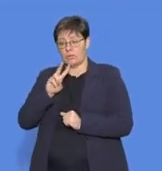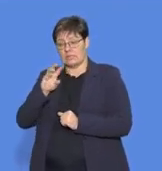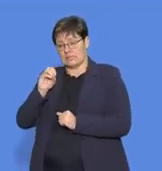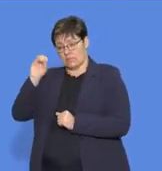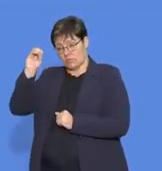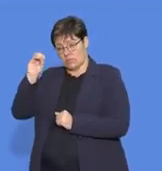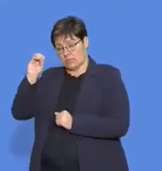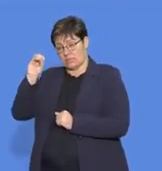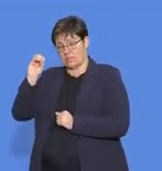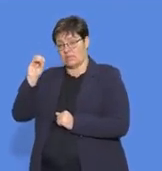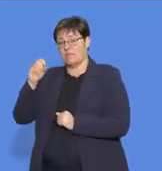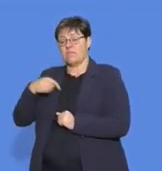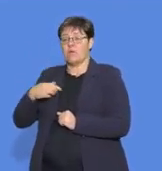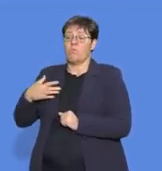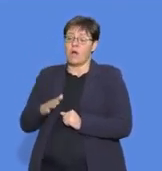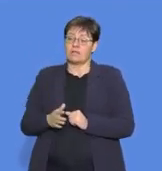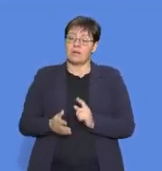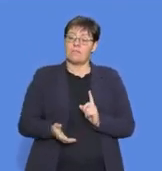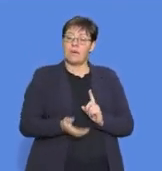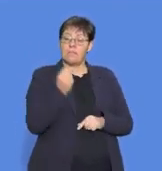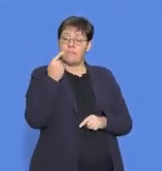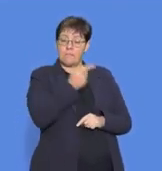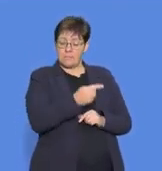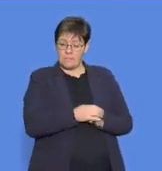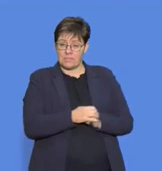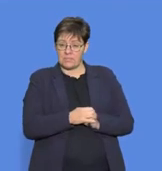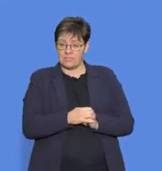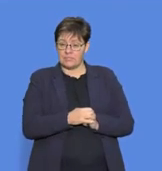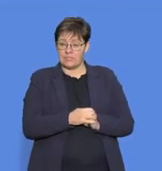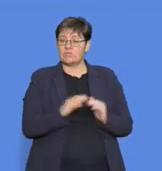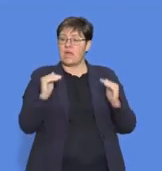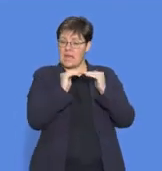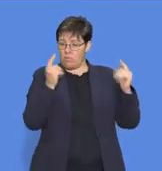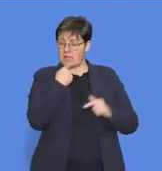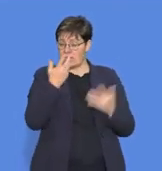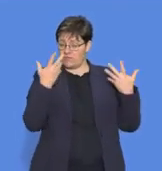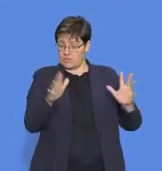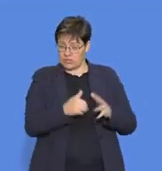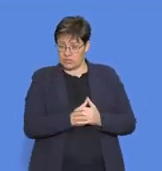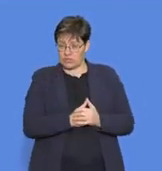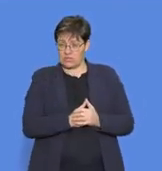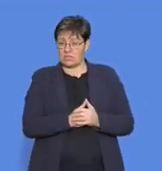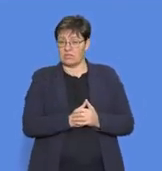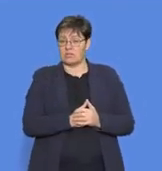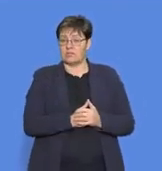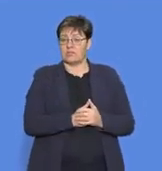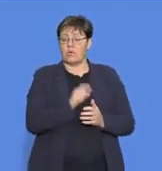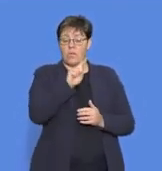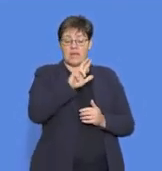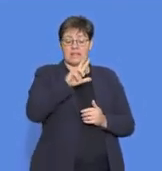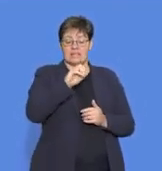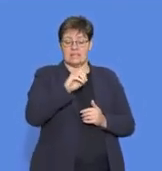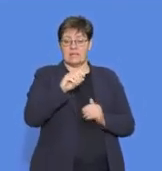that's 120 degrees, if I wanted to find these angles, because remember we said they were equal, I had to say